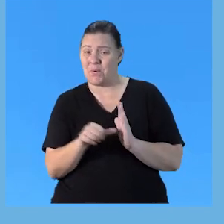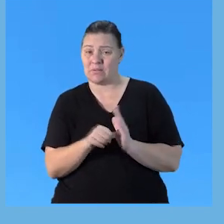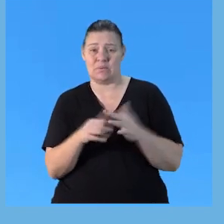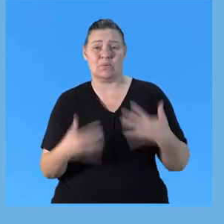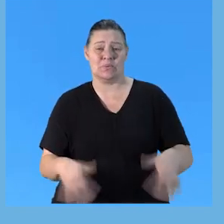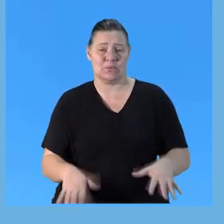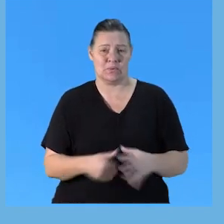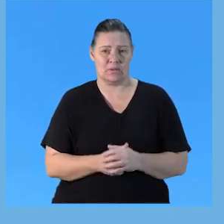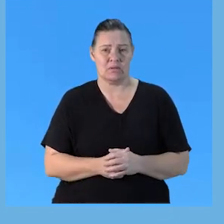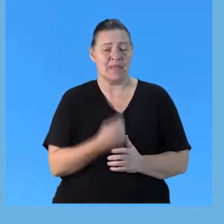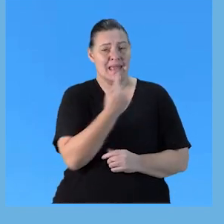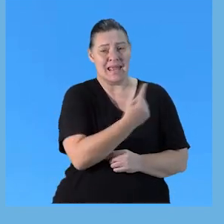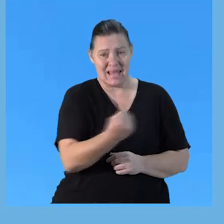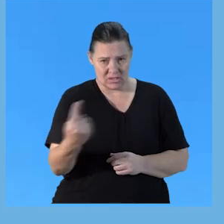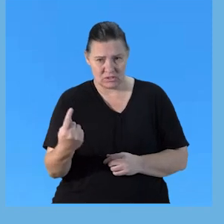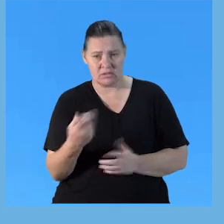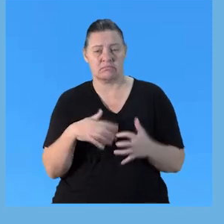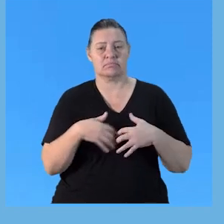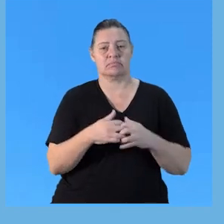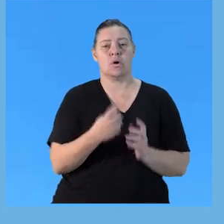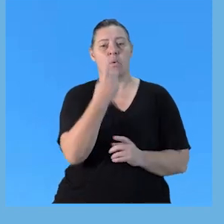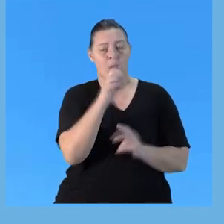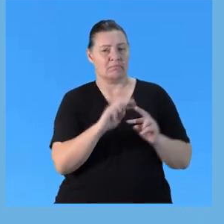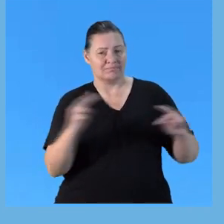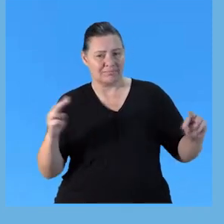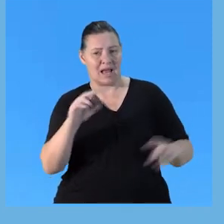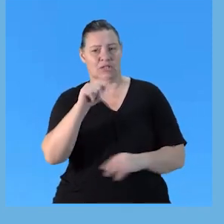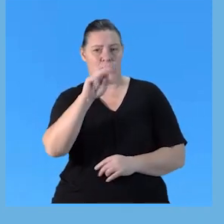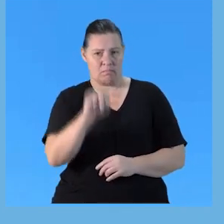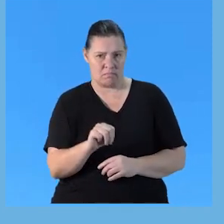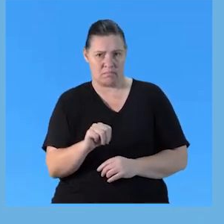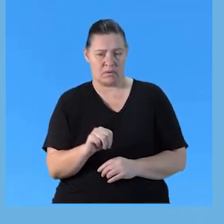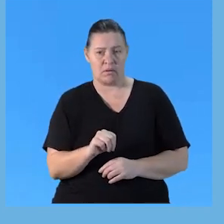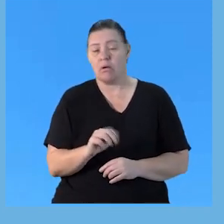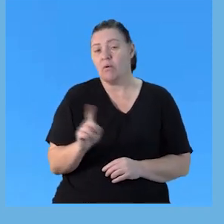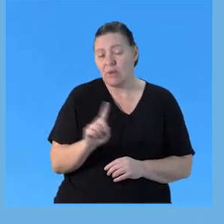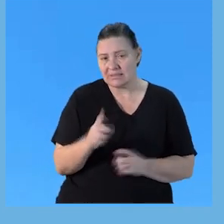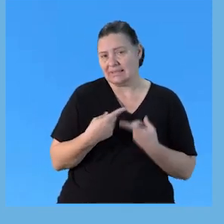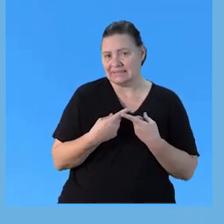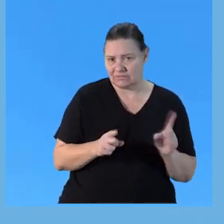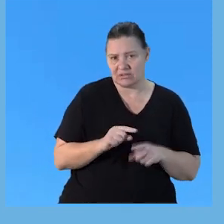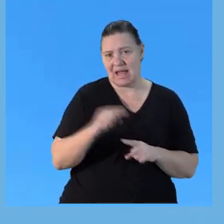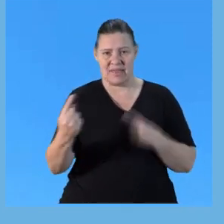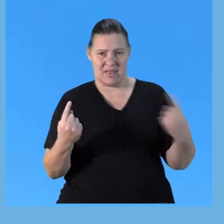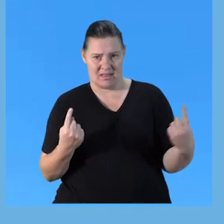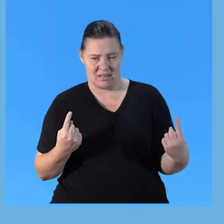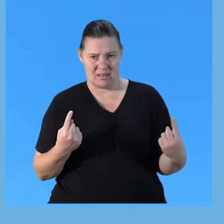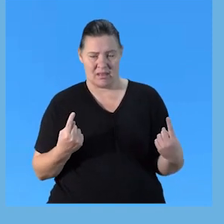the symbol for a variable resistor is as follows. It's the same with the resistor, the first one, the second